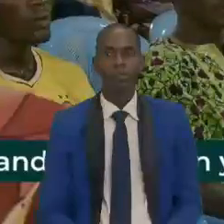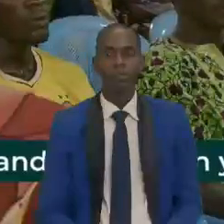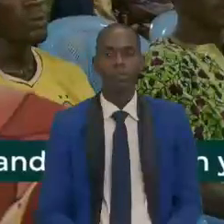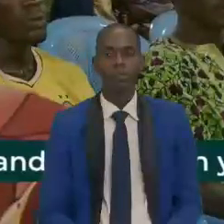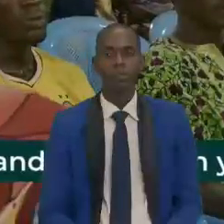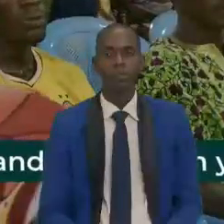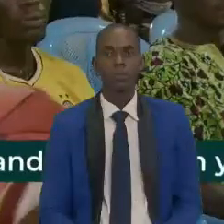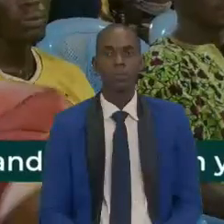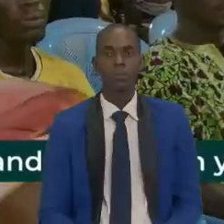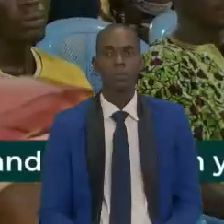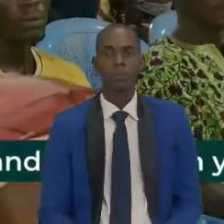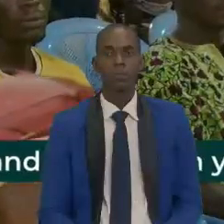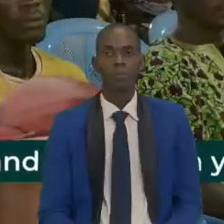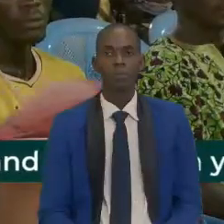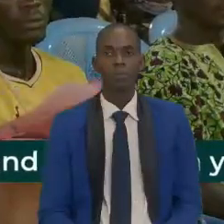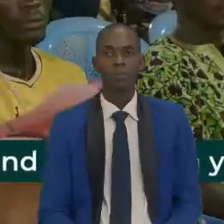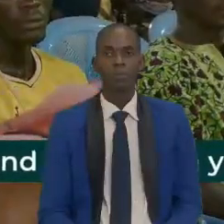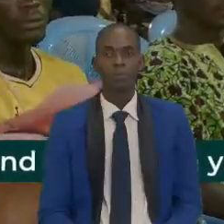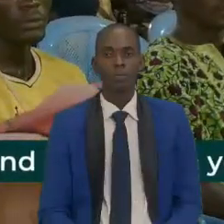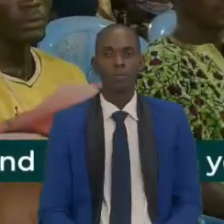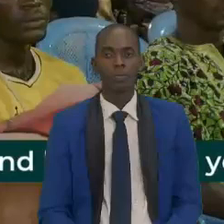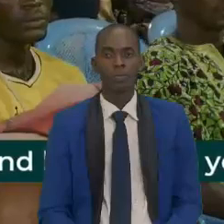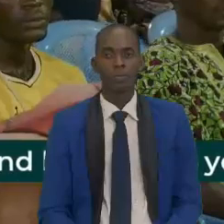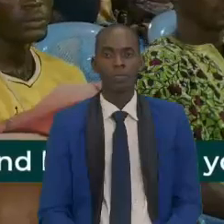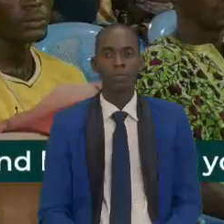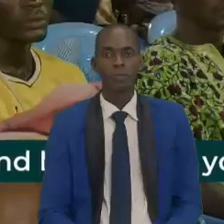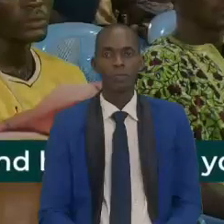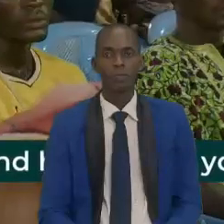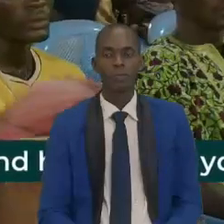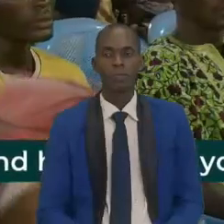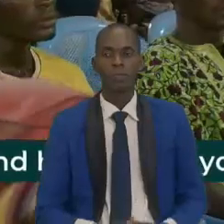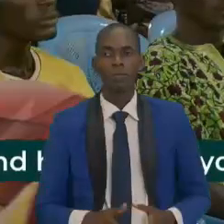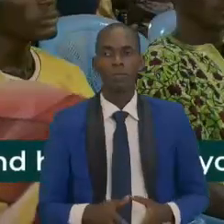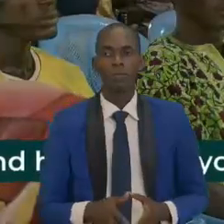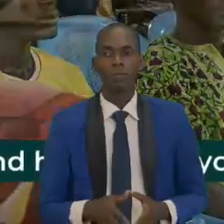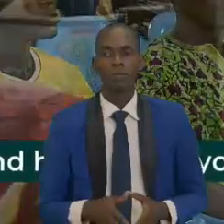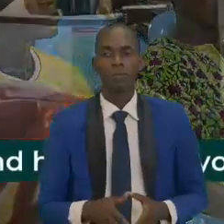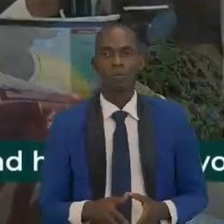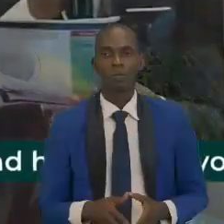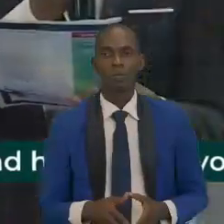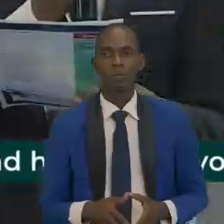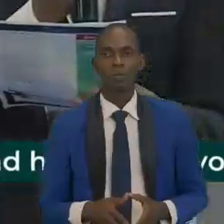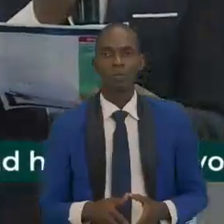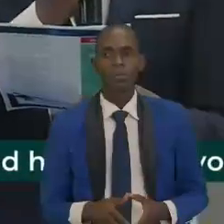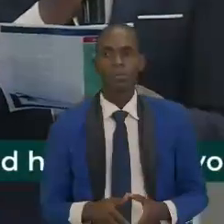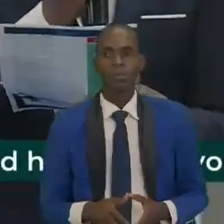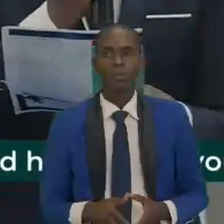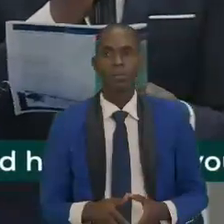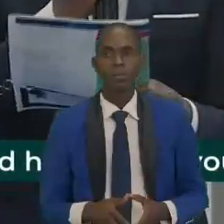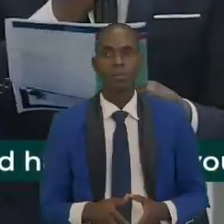superviser les conseils rapidement pour s'assurer que tous ceux qui ont levé la main sont debout reçoivent une